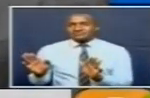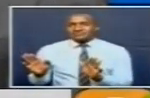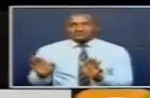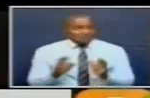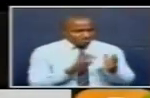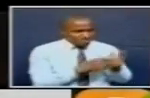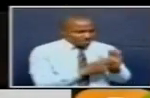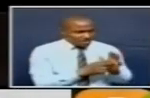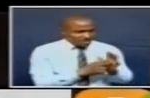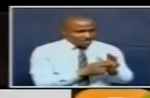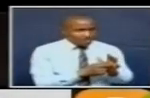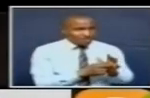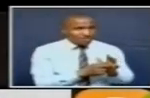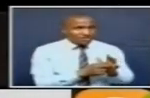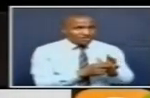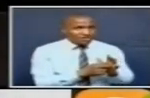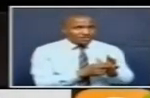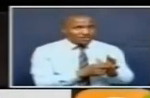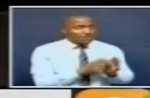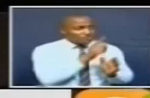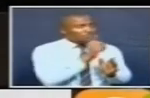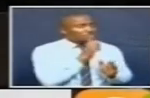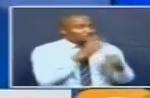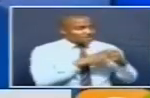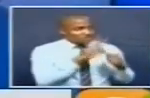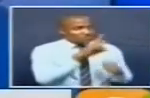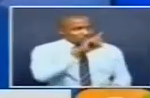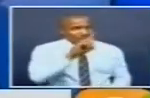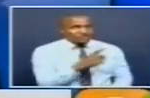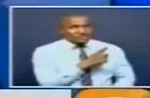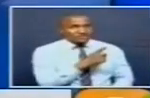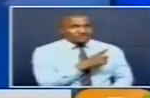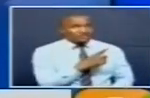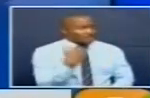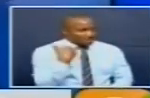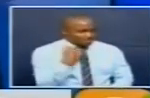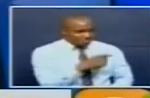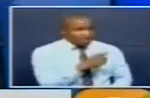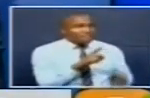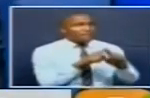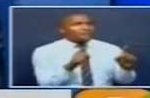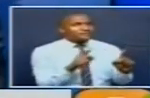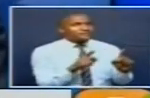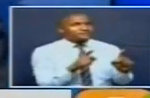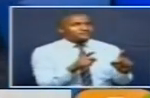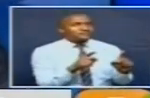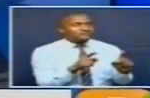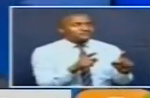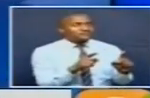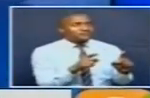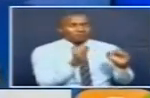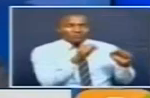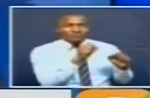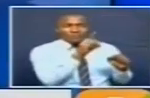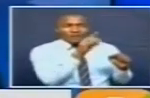that now you're talking about 92,000 as exactly, 92,000 about thereabouts. Right. But this concerns of that it could reach 1